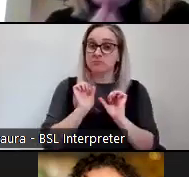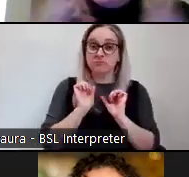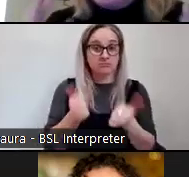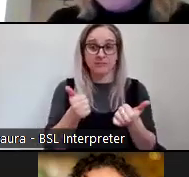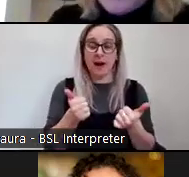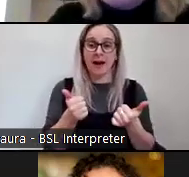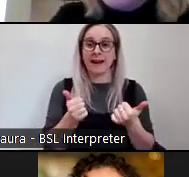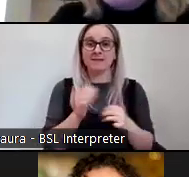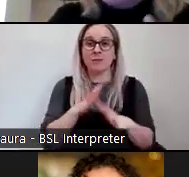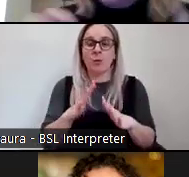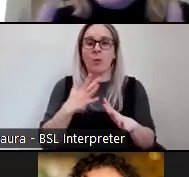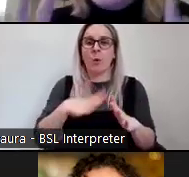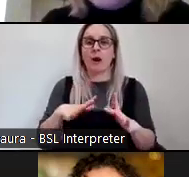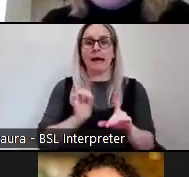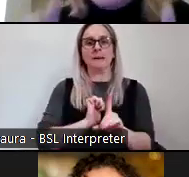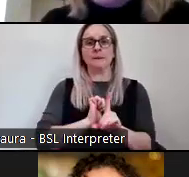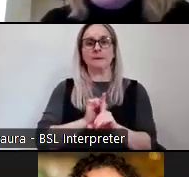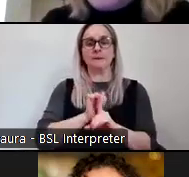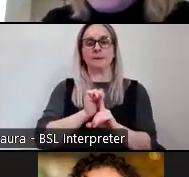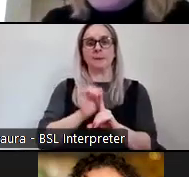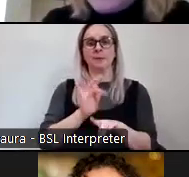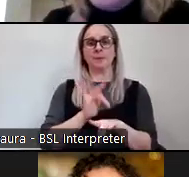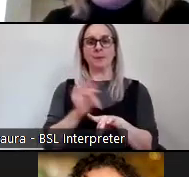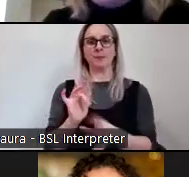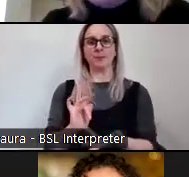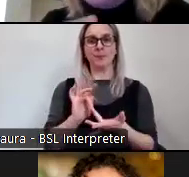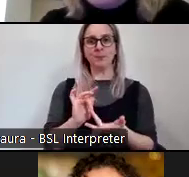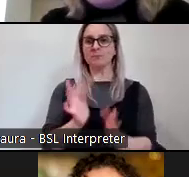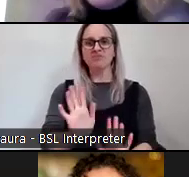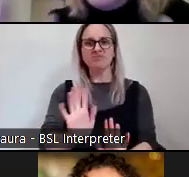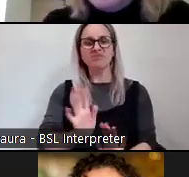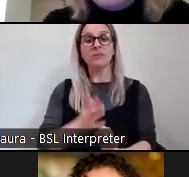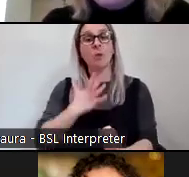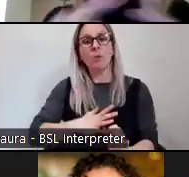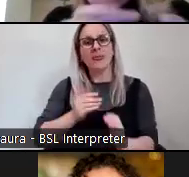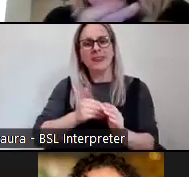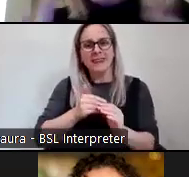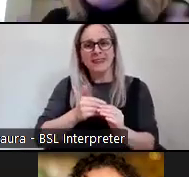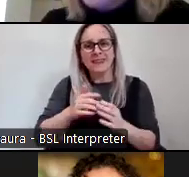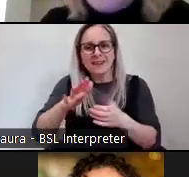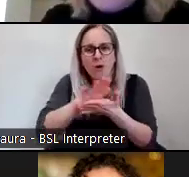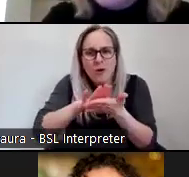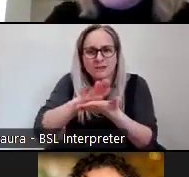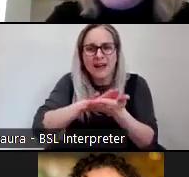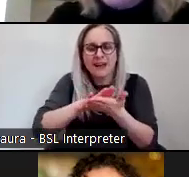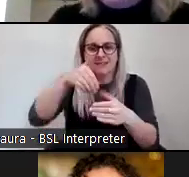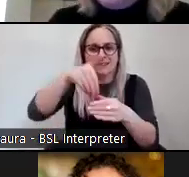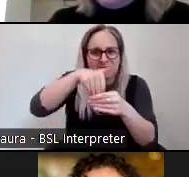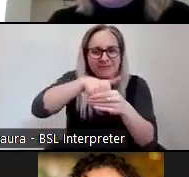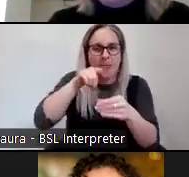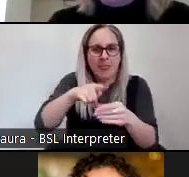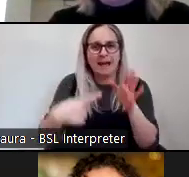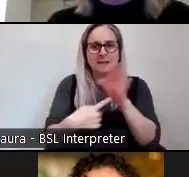a polished narrative. We're more interested in what you have to say rather than the prose of how you say